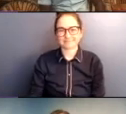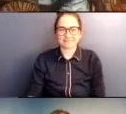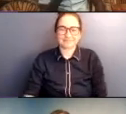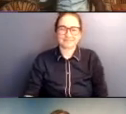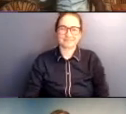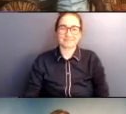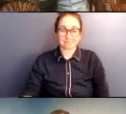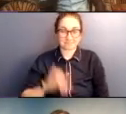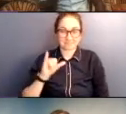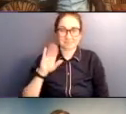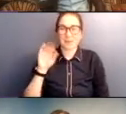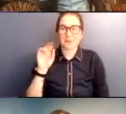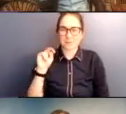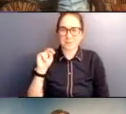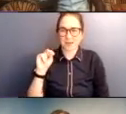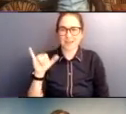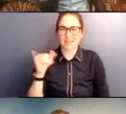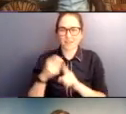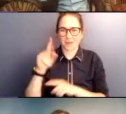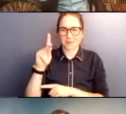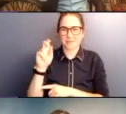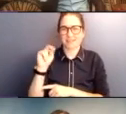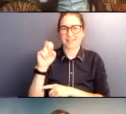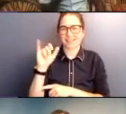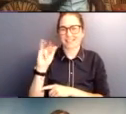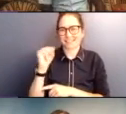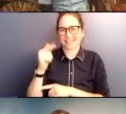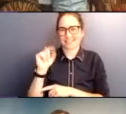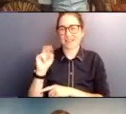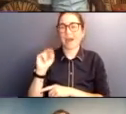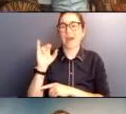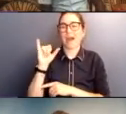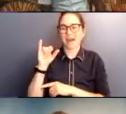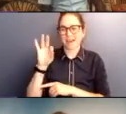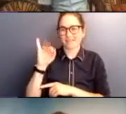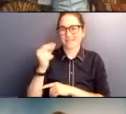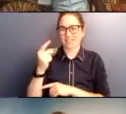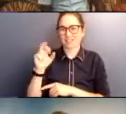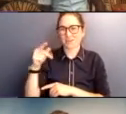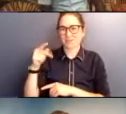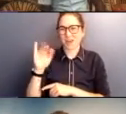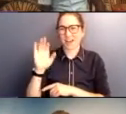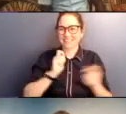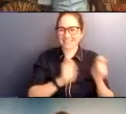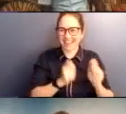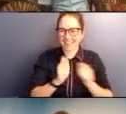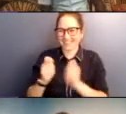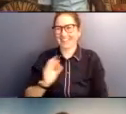Okay, we've got Bonnie over here from Kensington, and hers was the Fisher-Price xylophone. I love